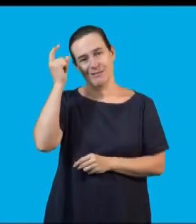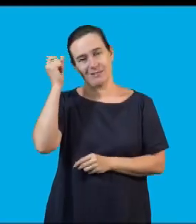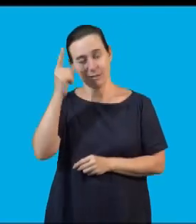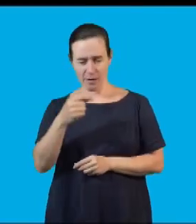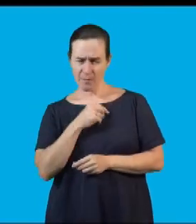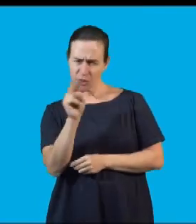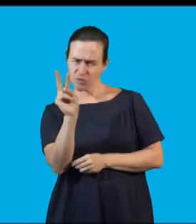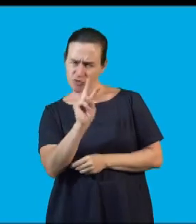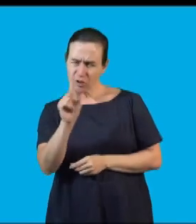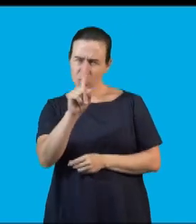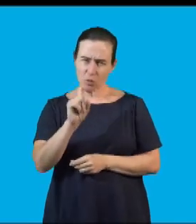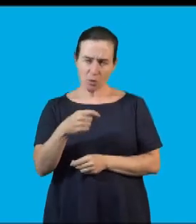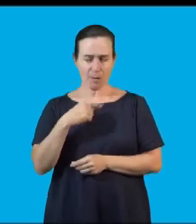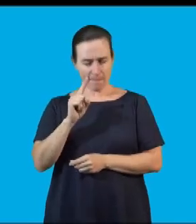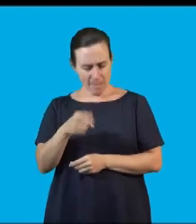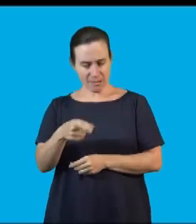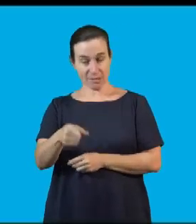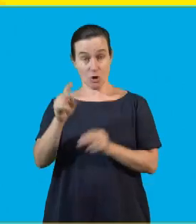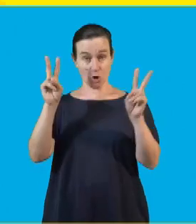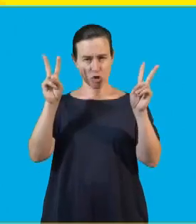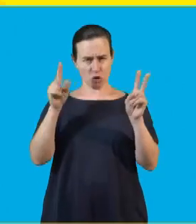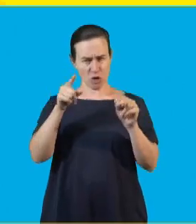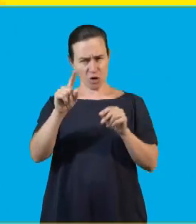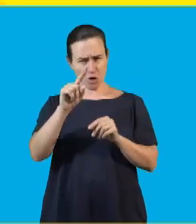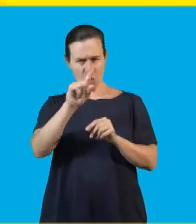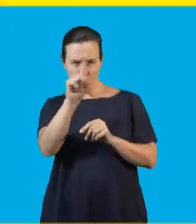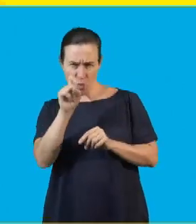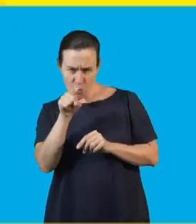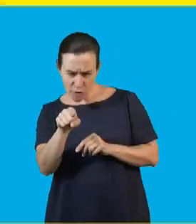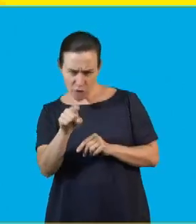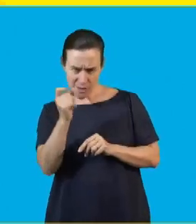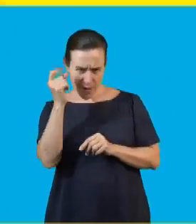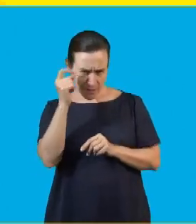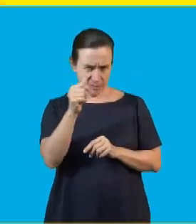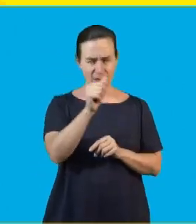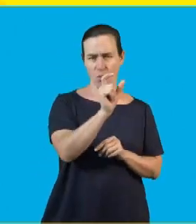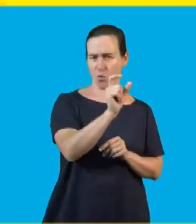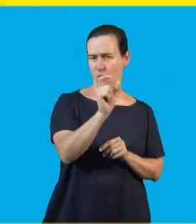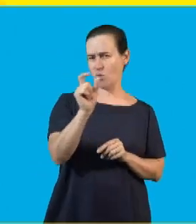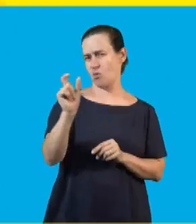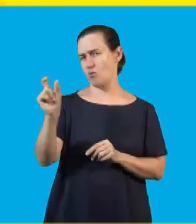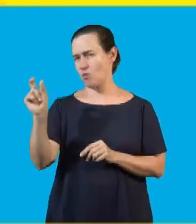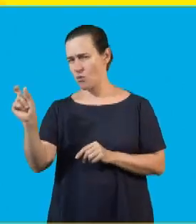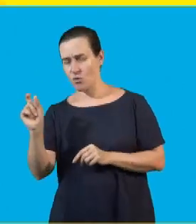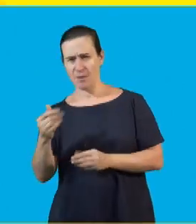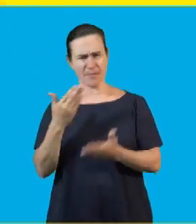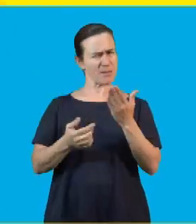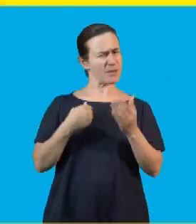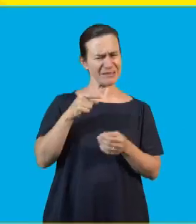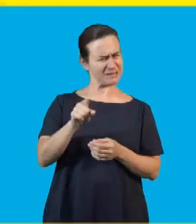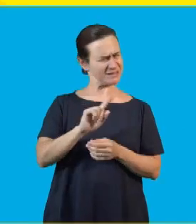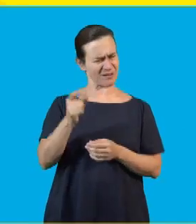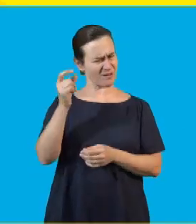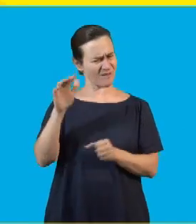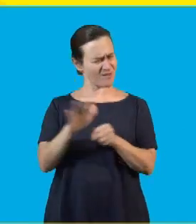the question, ensure that you understand the entire question and the individual words. If there is anything that you don't